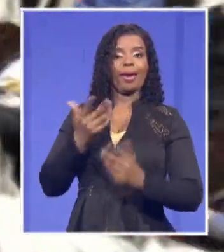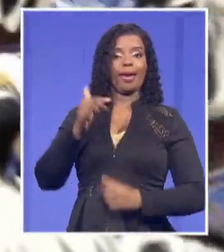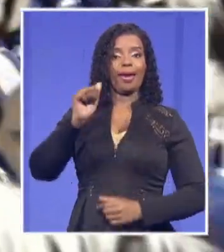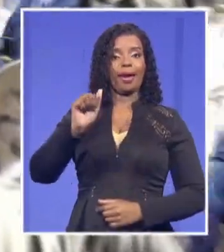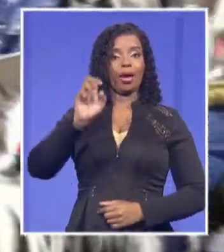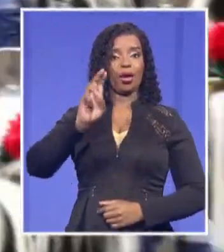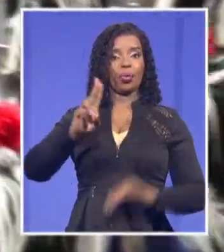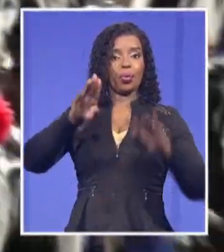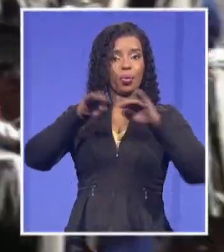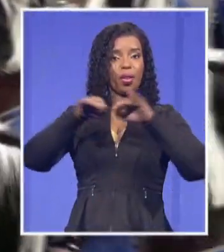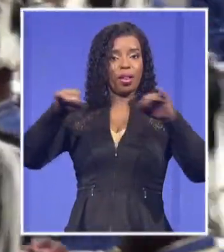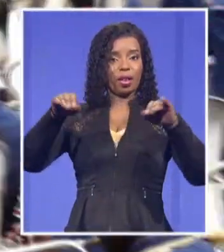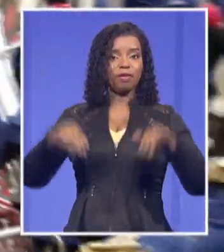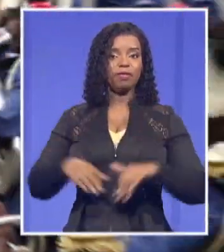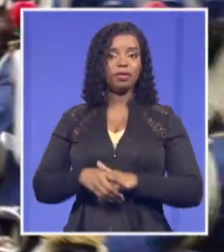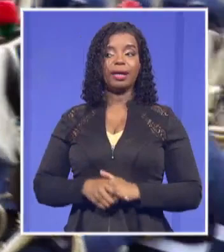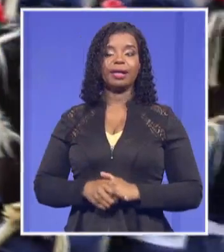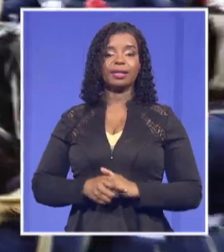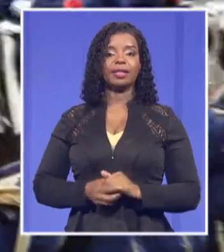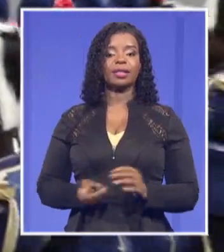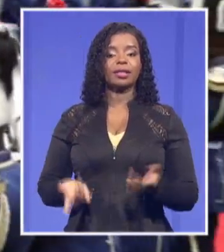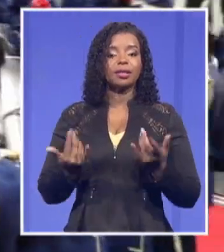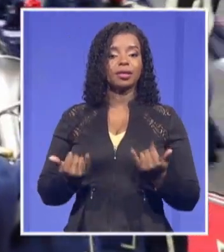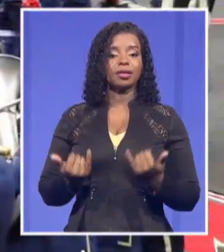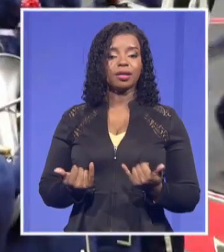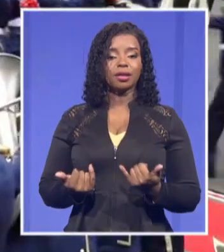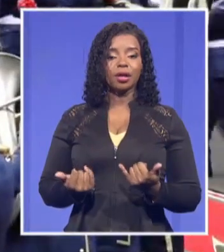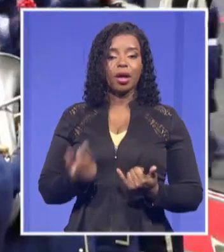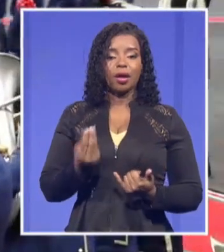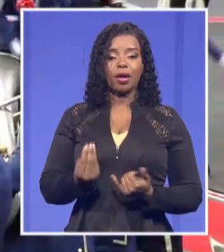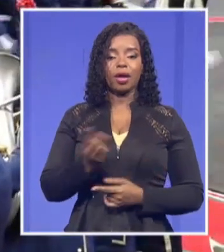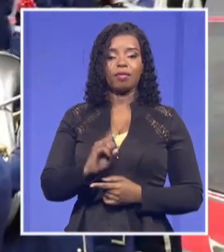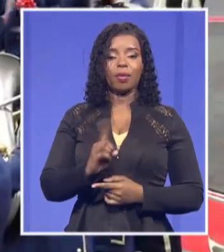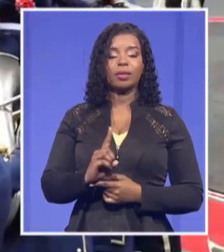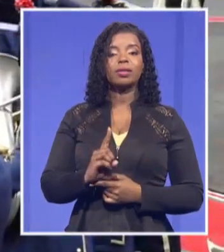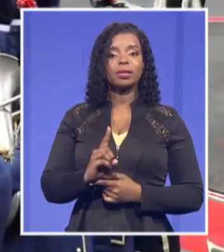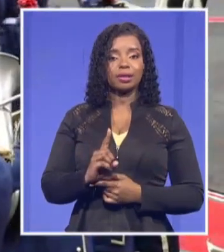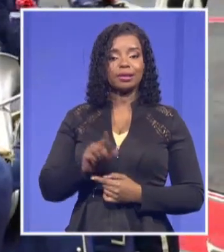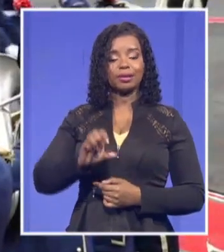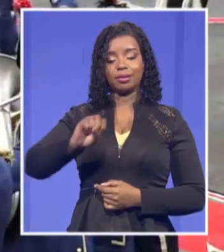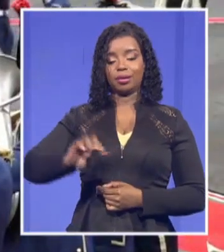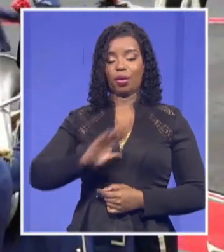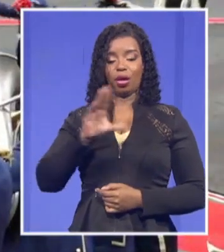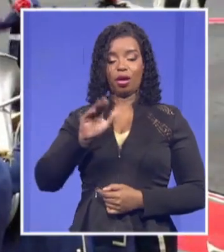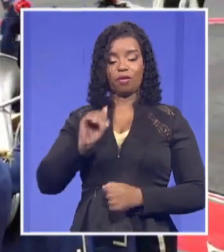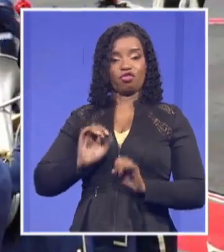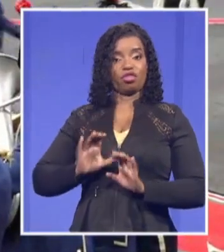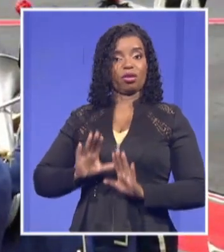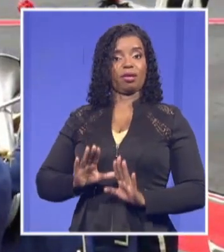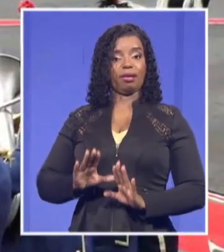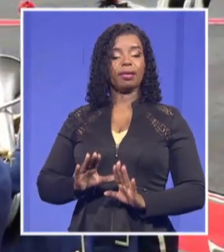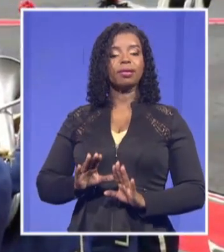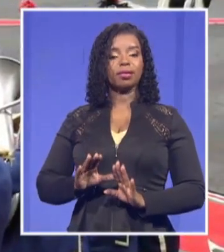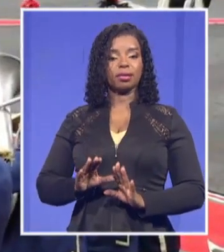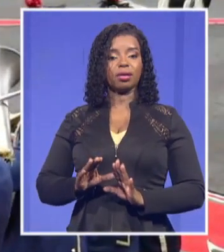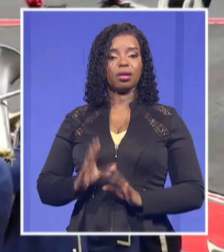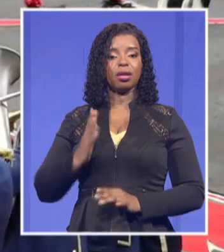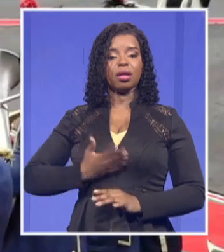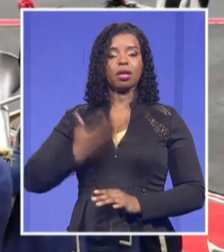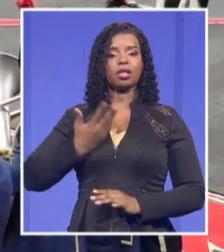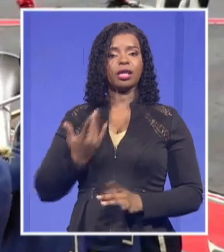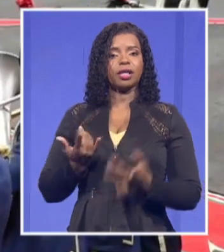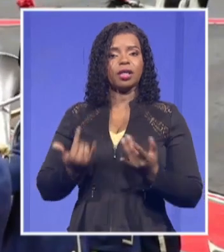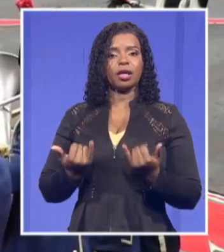And so any leader would want to have audience with South Africa. South Africa as well would want to have